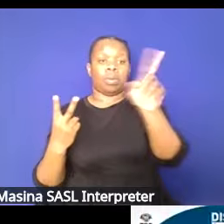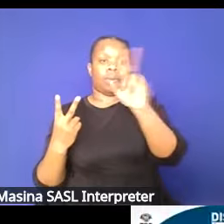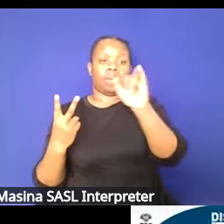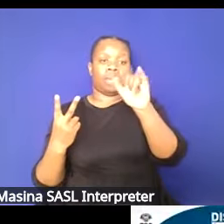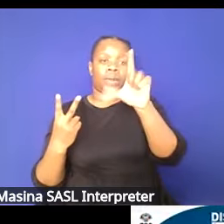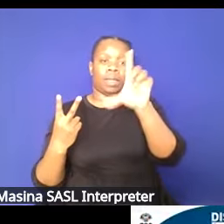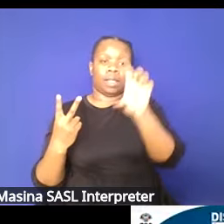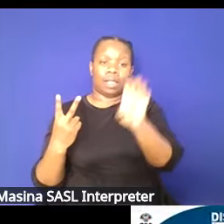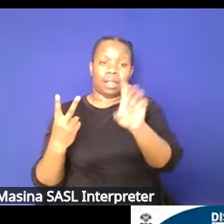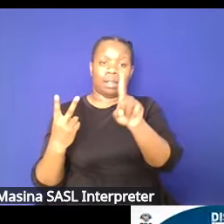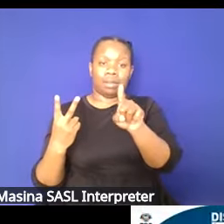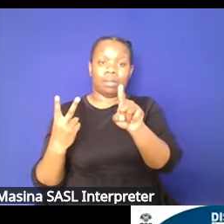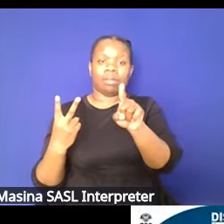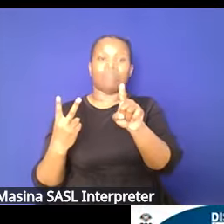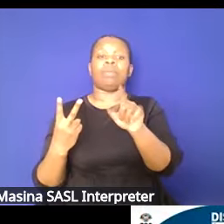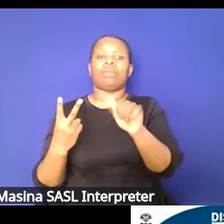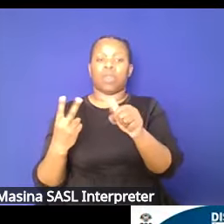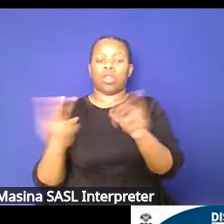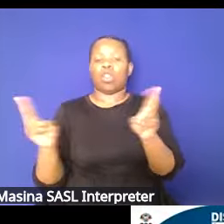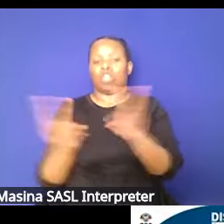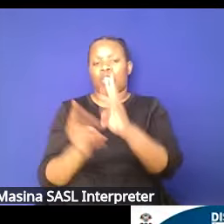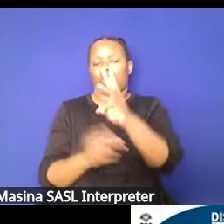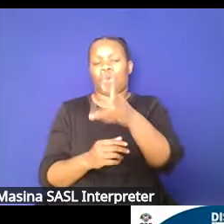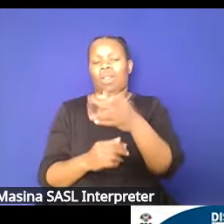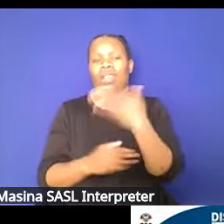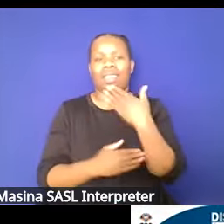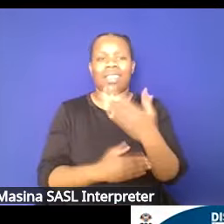We'll do that shortly. Thank you, sir. Thank you.